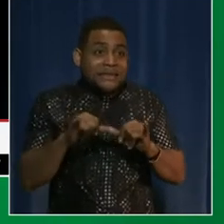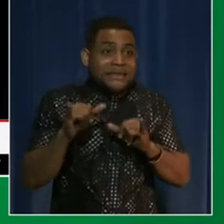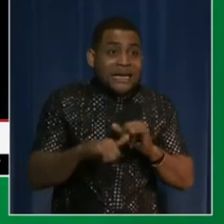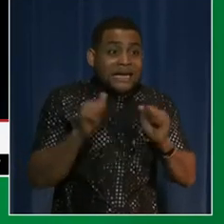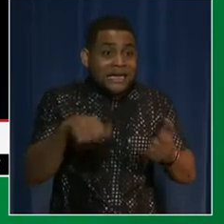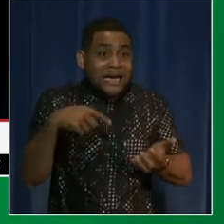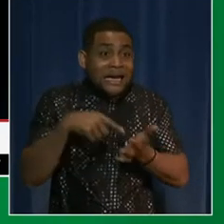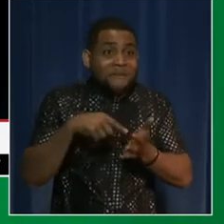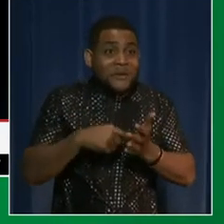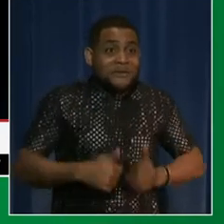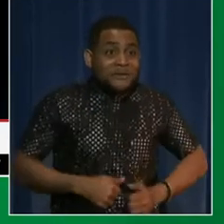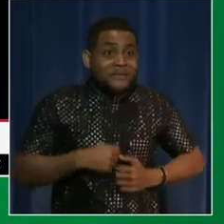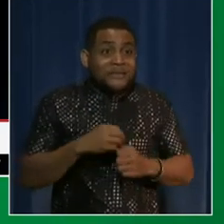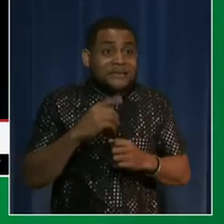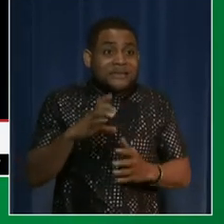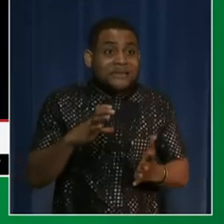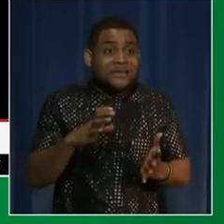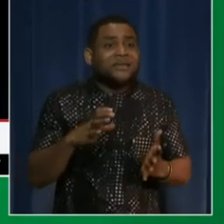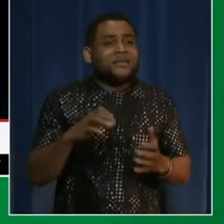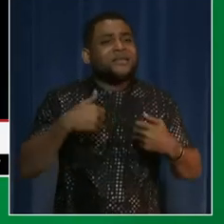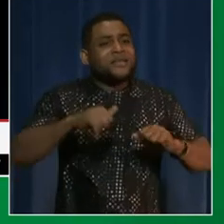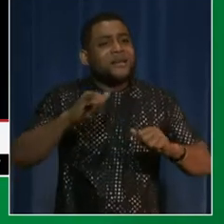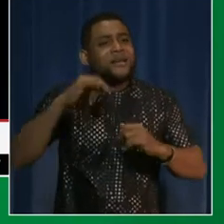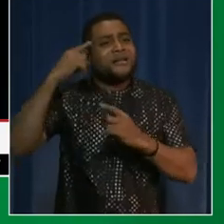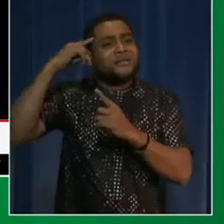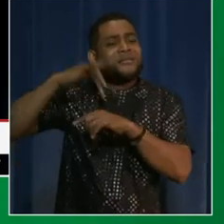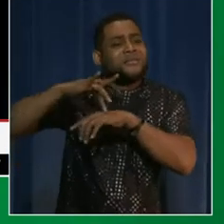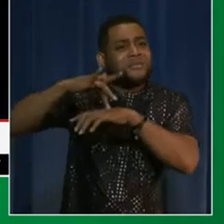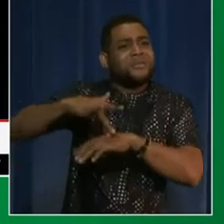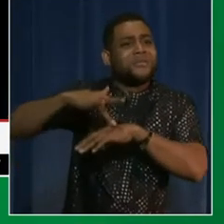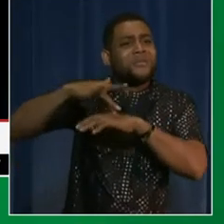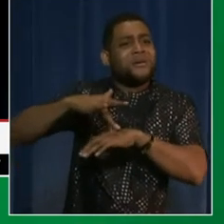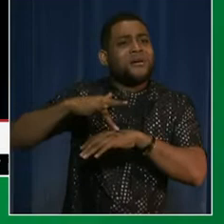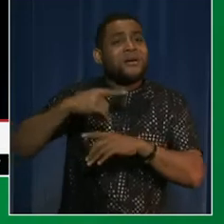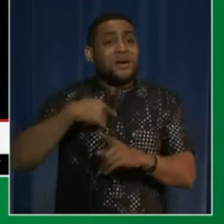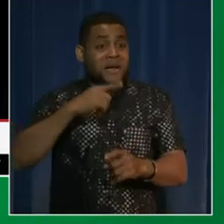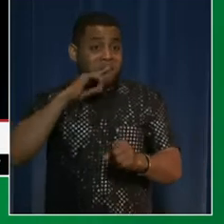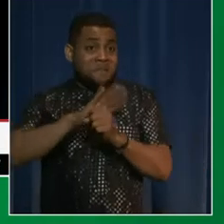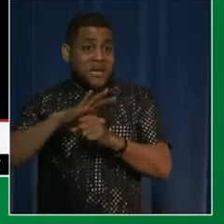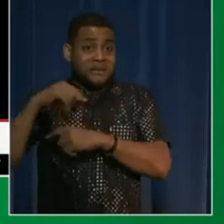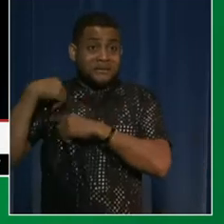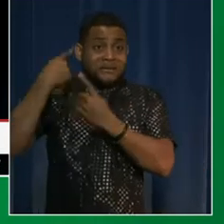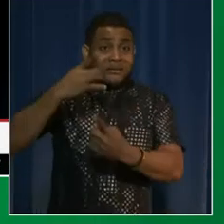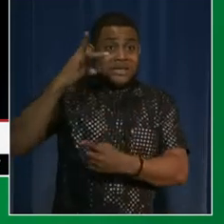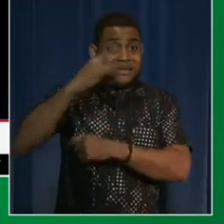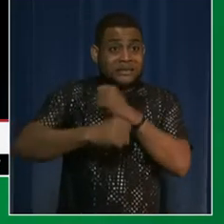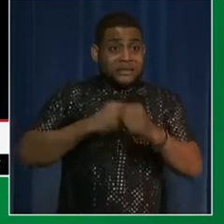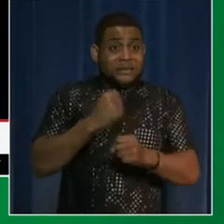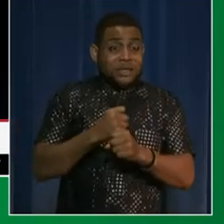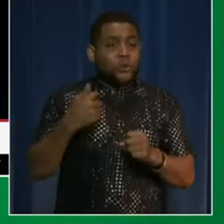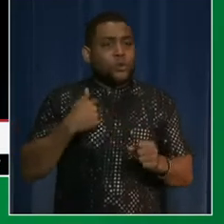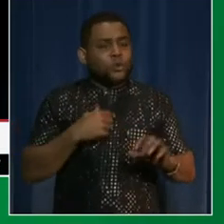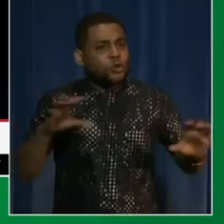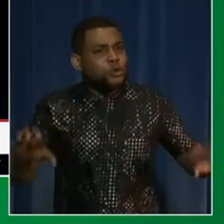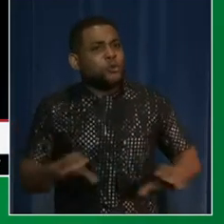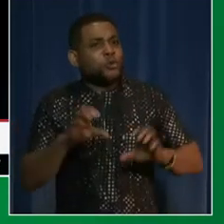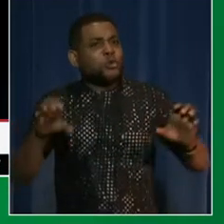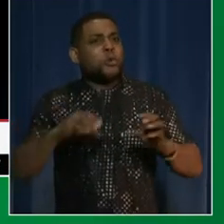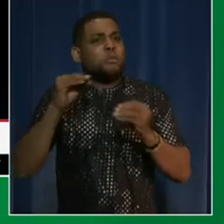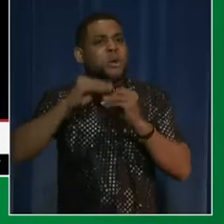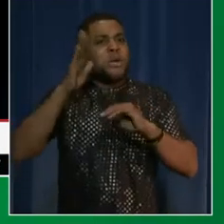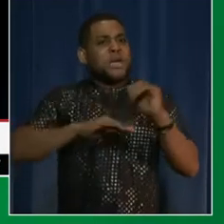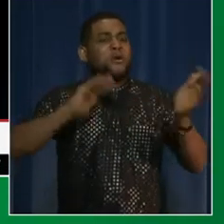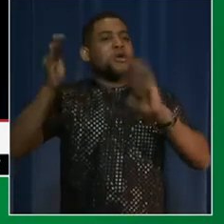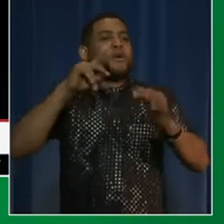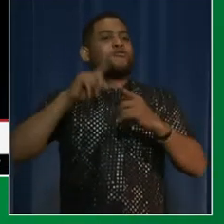so we have been committed in the last 7 years in making sure we're doing more than has ever been done to build affordable